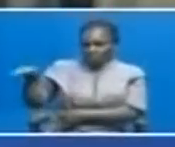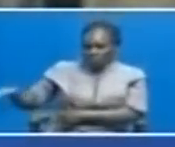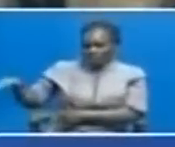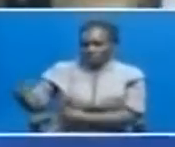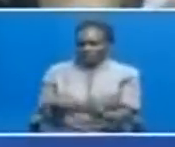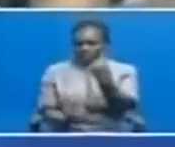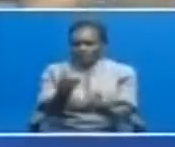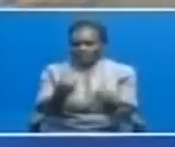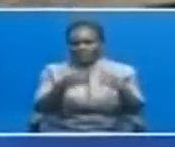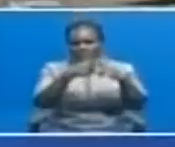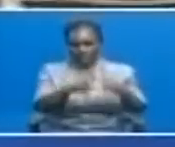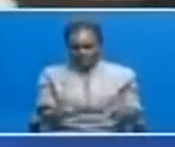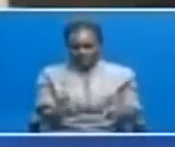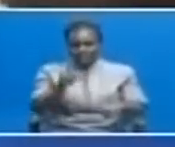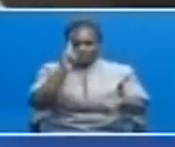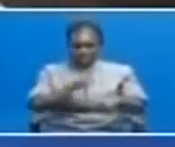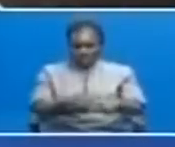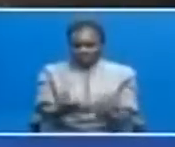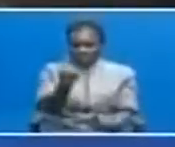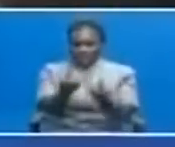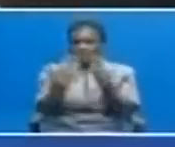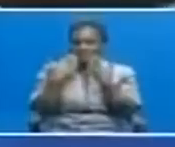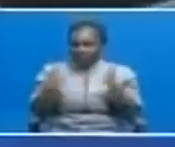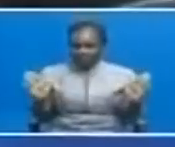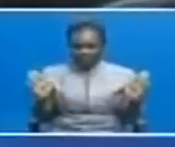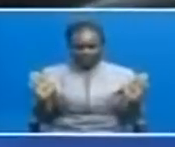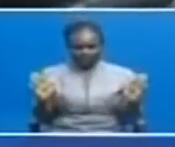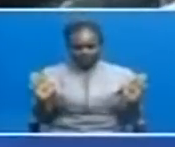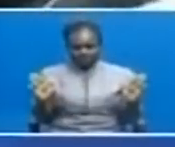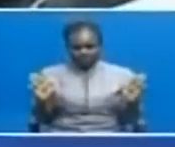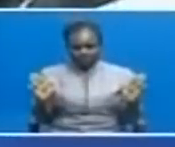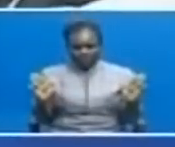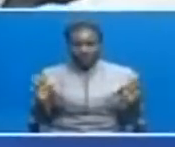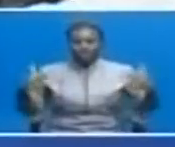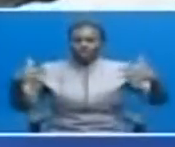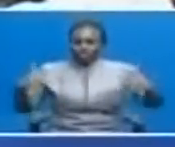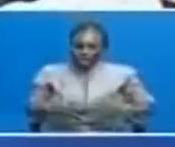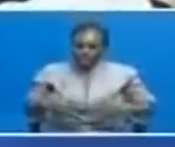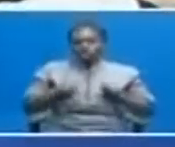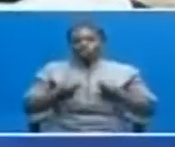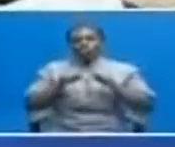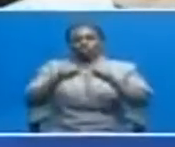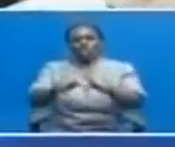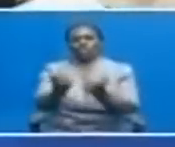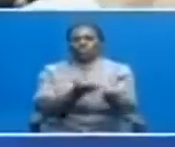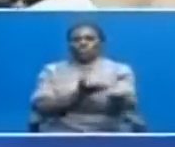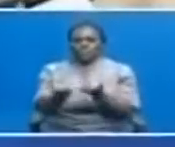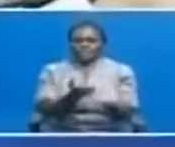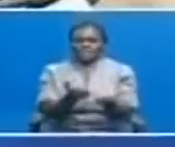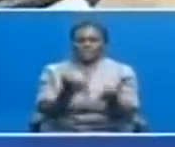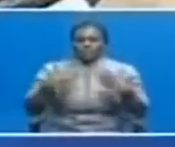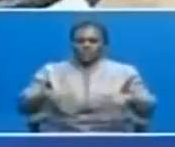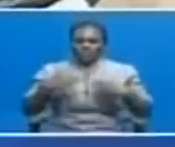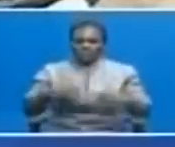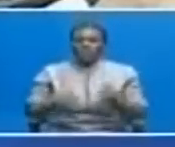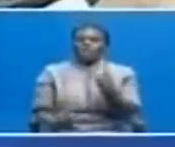fire began, and even though right now the flames have died out, what hasn't is the shock of the residents and business people here of